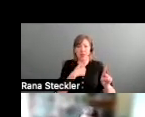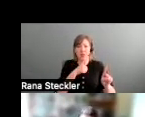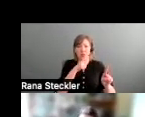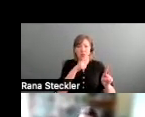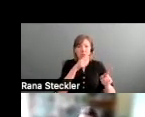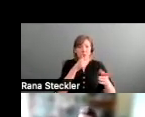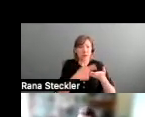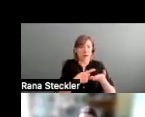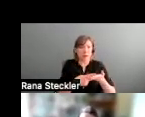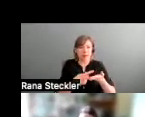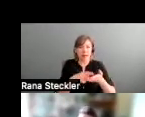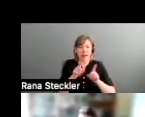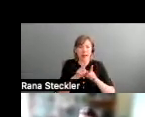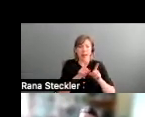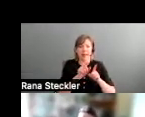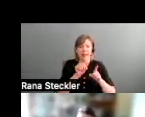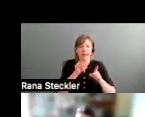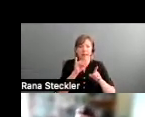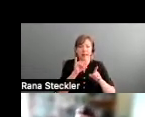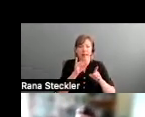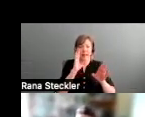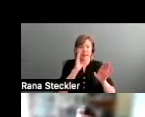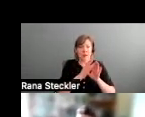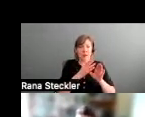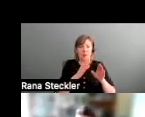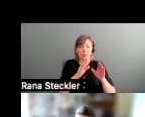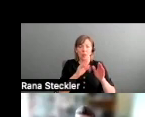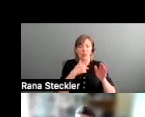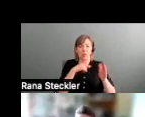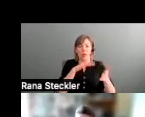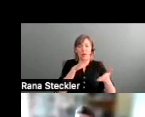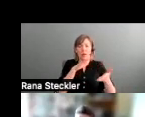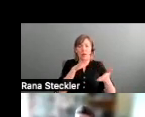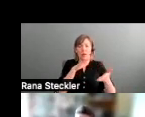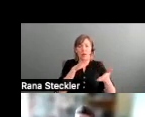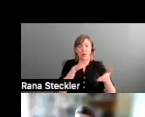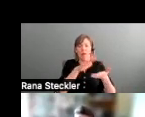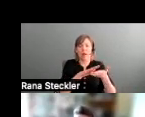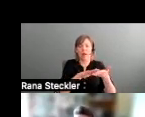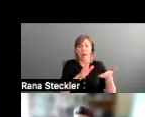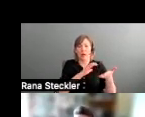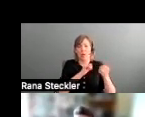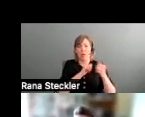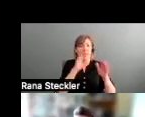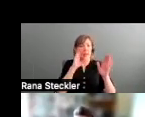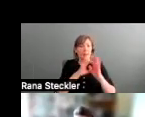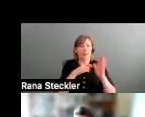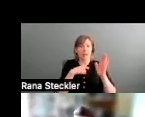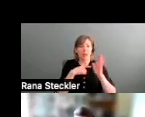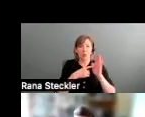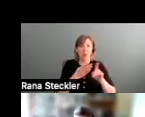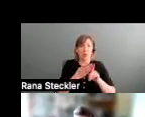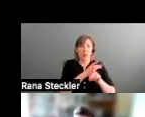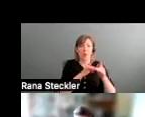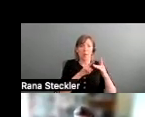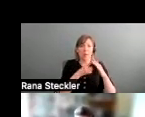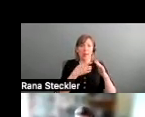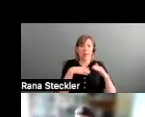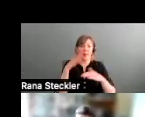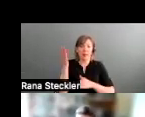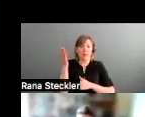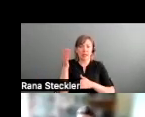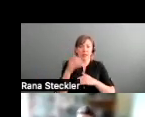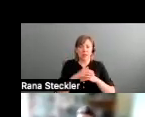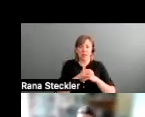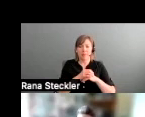it as an anti-psychiatry because we like to kind of flatten it into the caricature with the image that I showed at the beginning of my